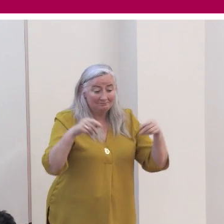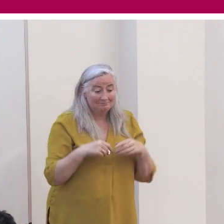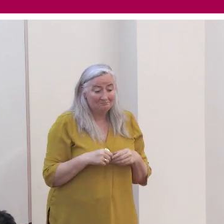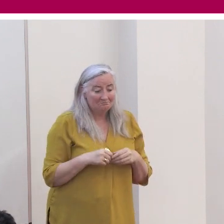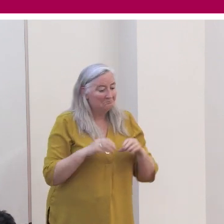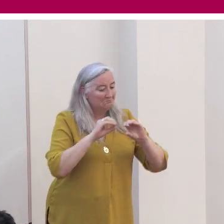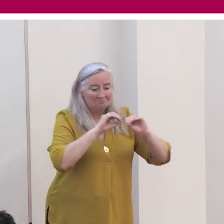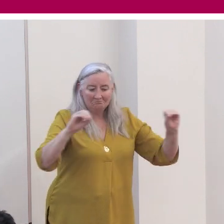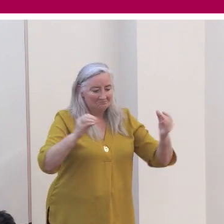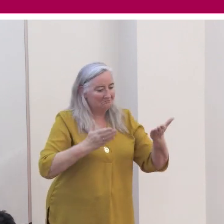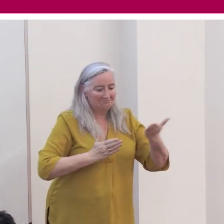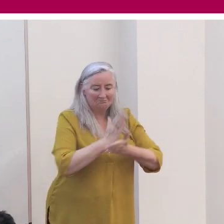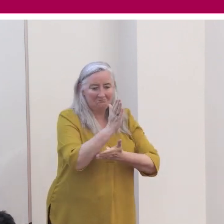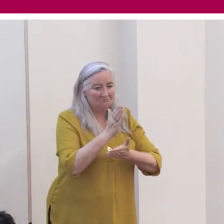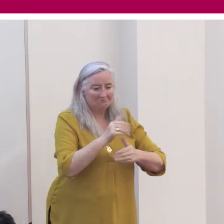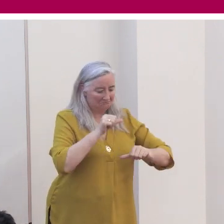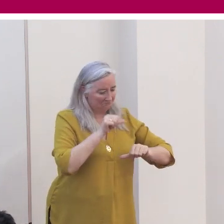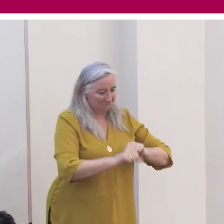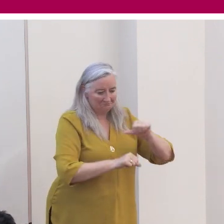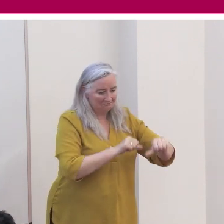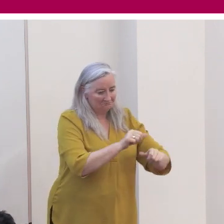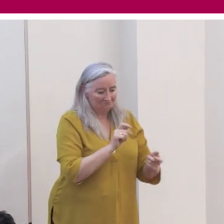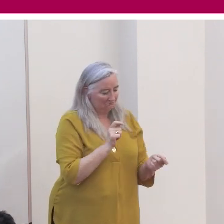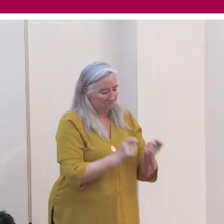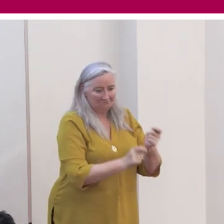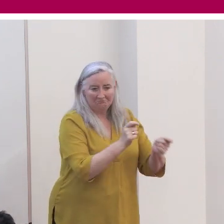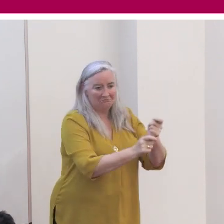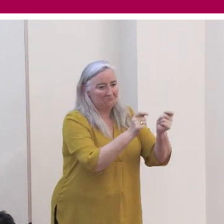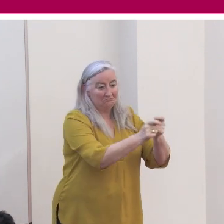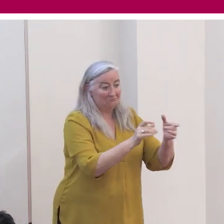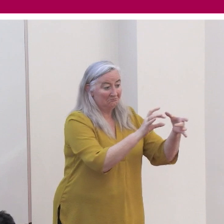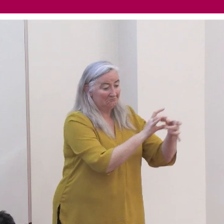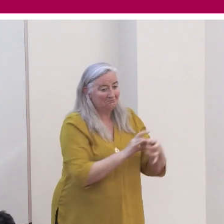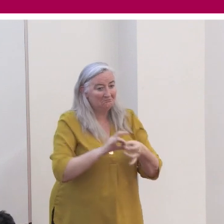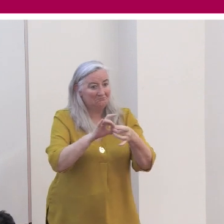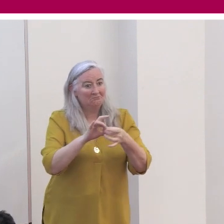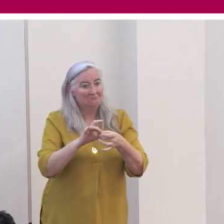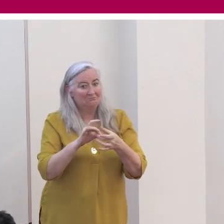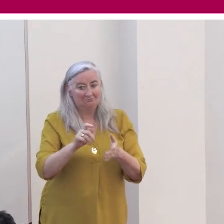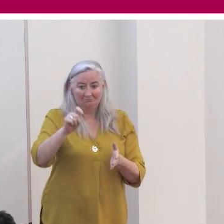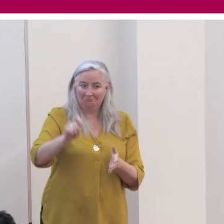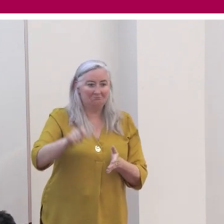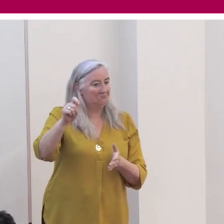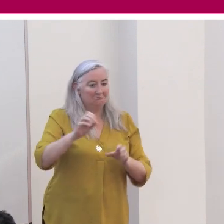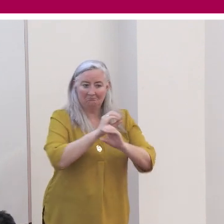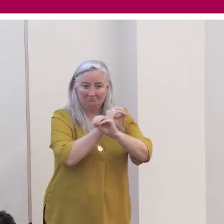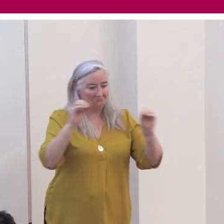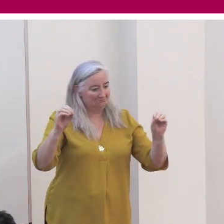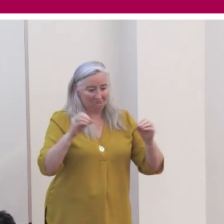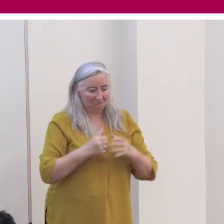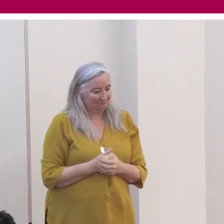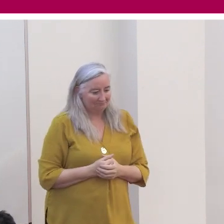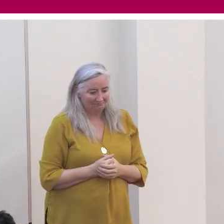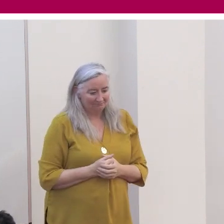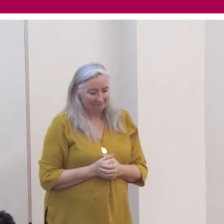all of them had deficiencies in their laws in the sense of if individual assessment is supposed